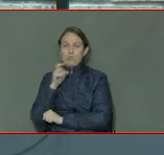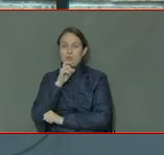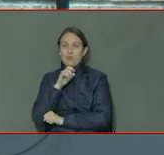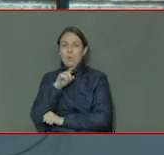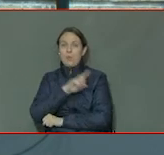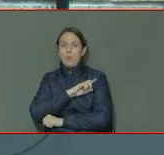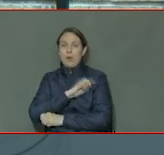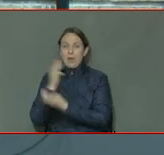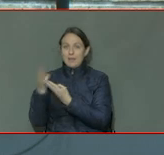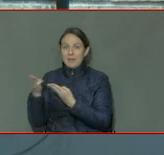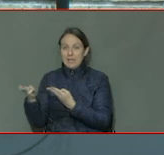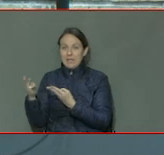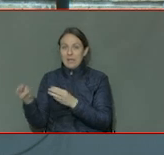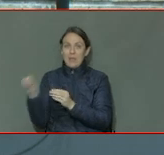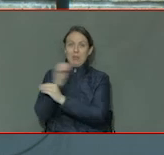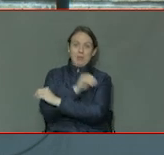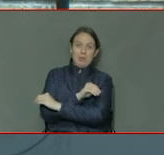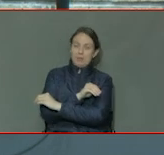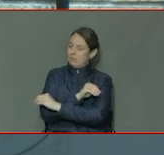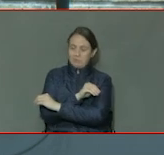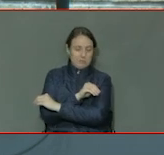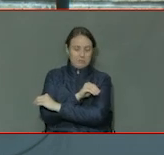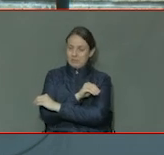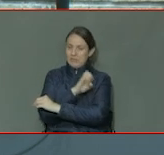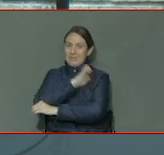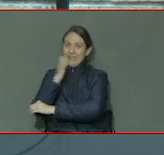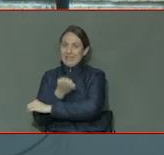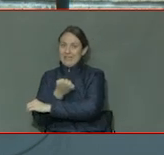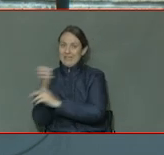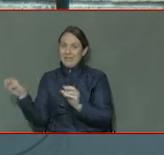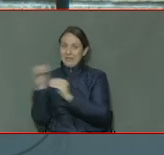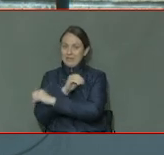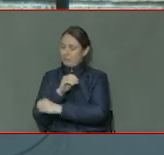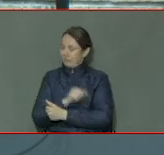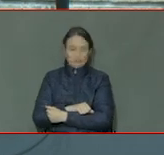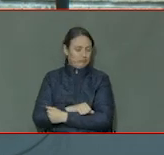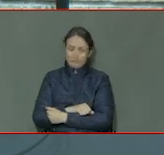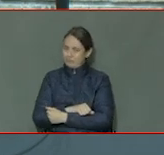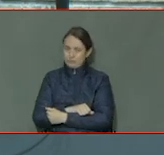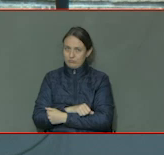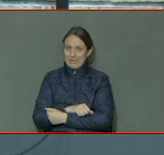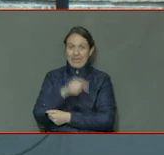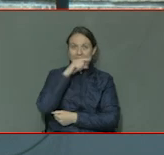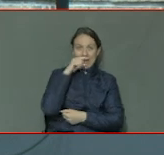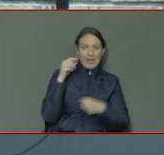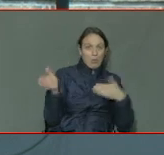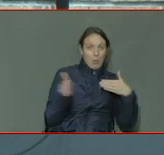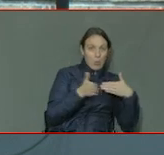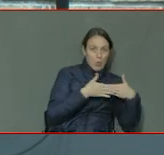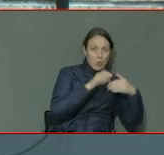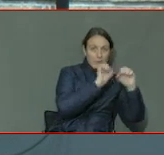materials, you can't transfer energy. If it's closed system, then you